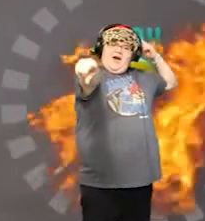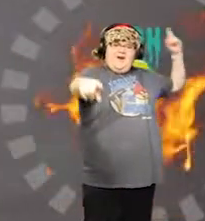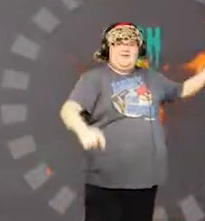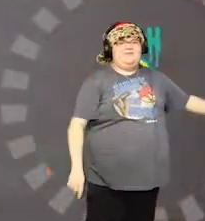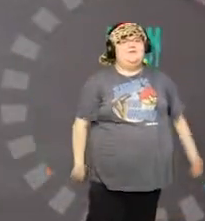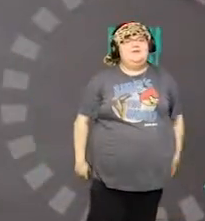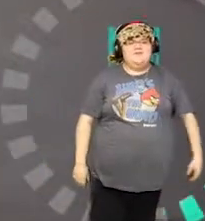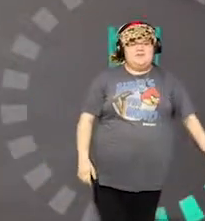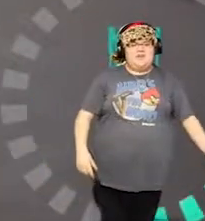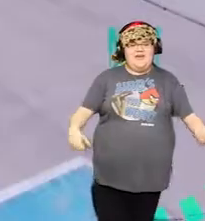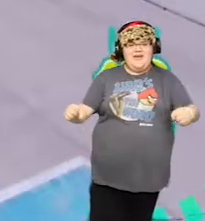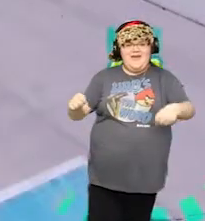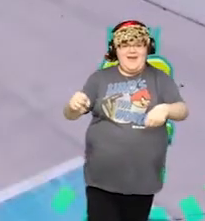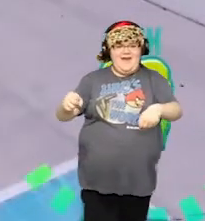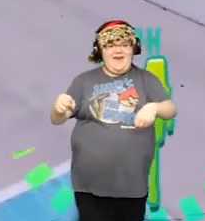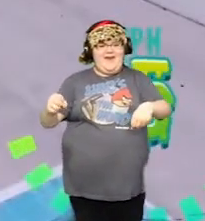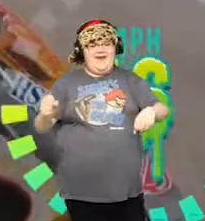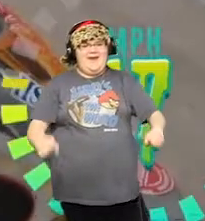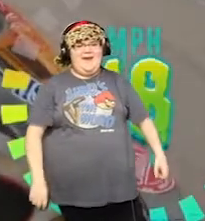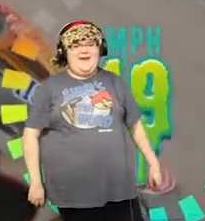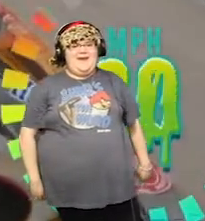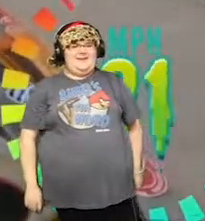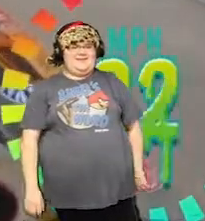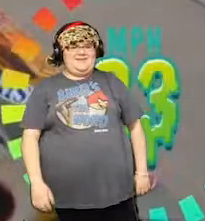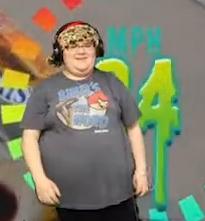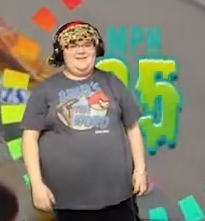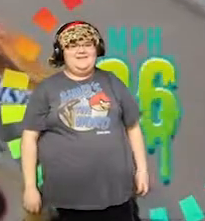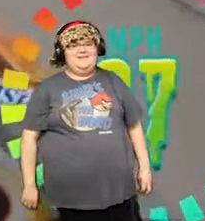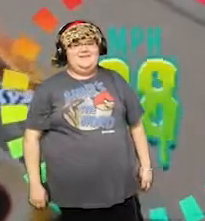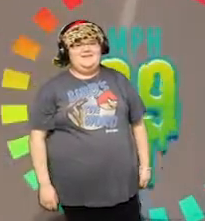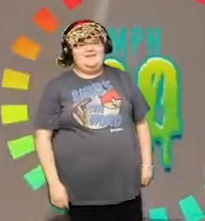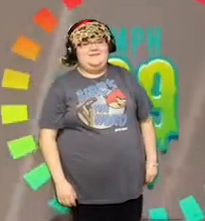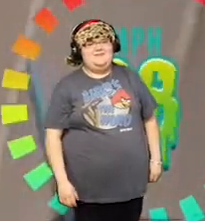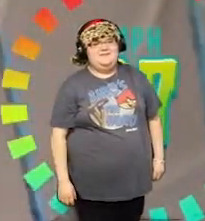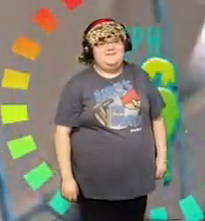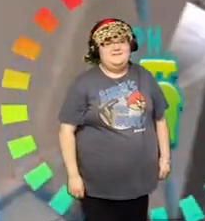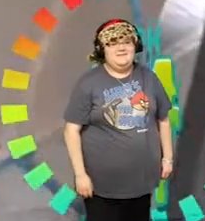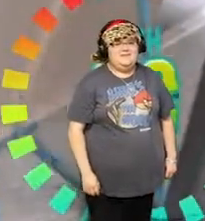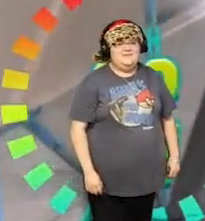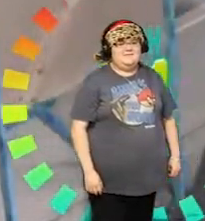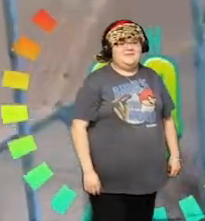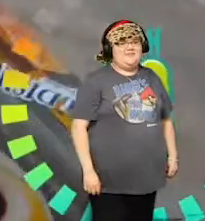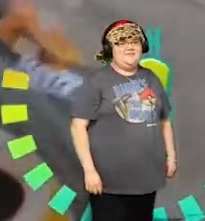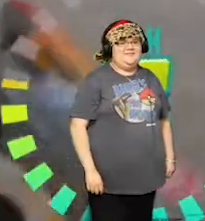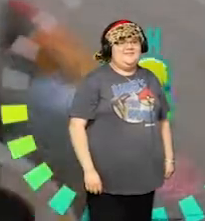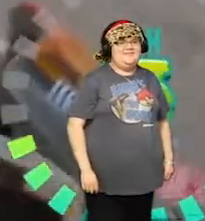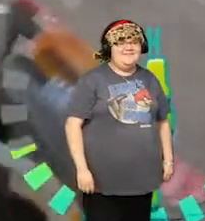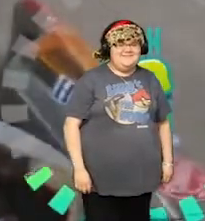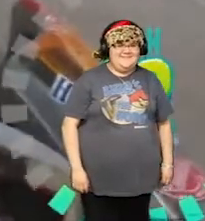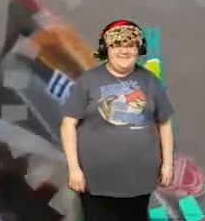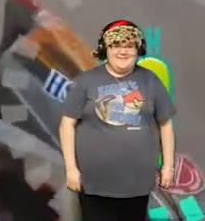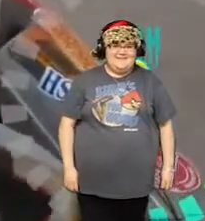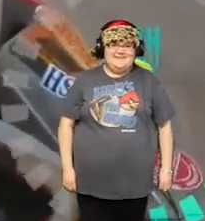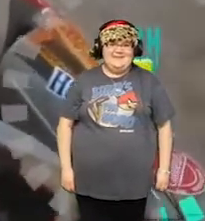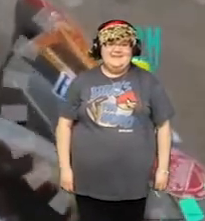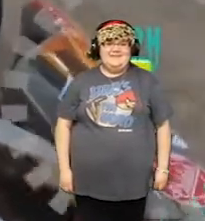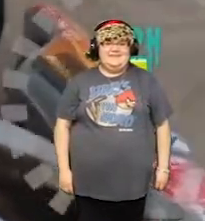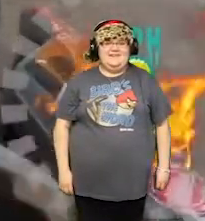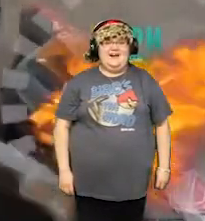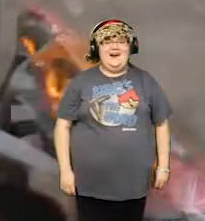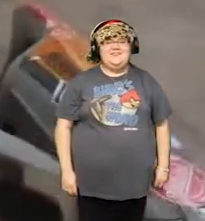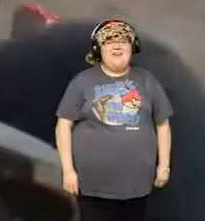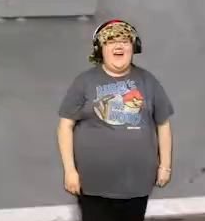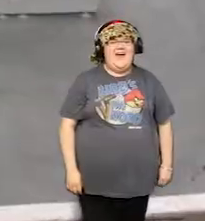2, 1, go! And here we are with Jay's time trial. Let's see how well he does. I'm gonna absolutely smash this boy's doors. Oh, he's fucked